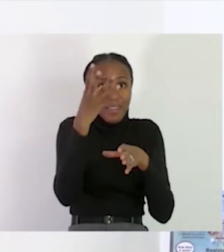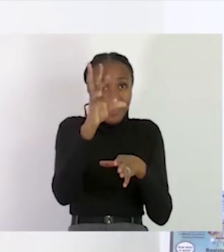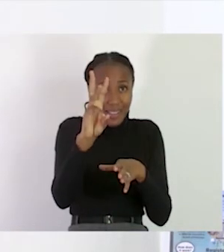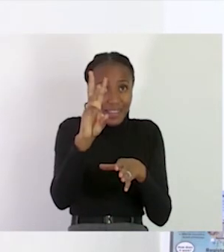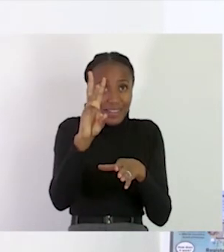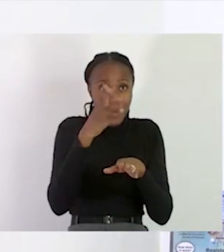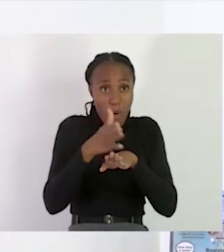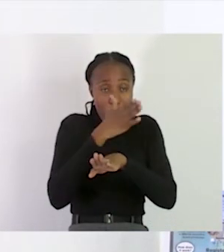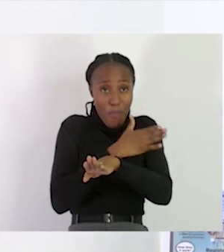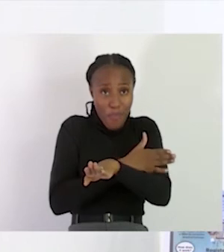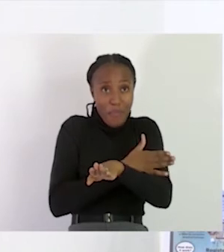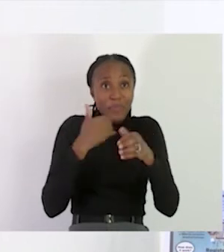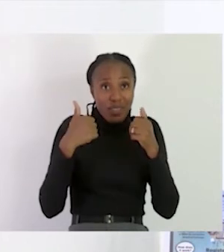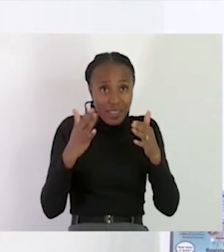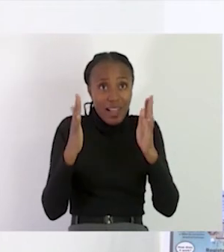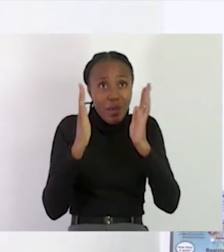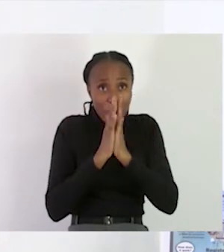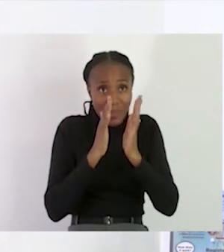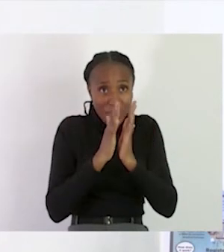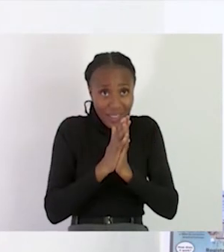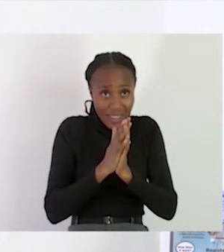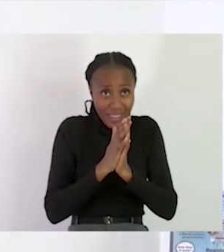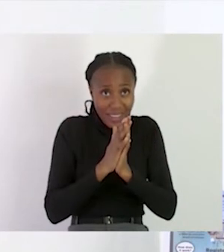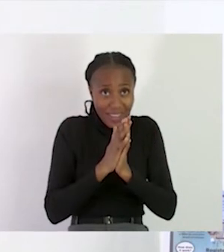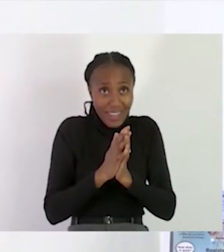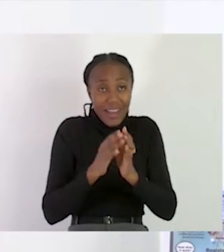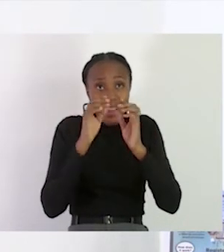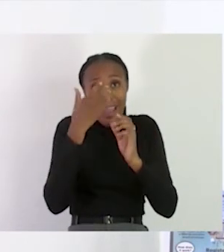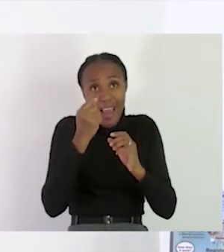Before we get into this, let us wear our mask.